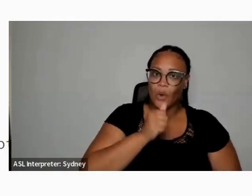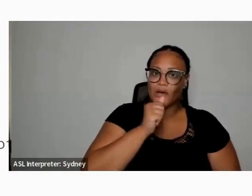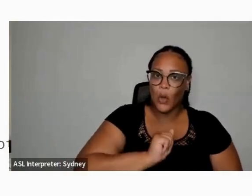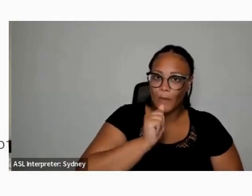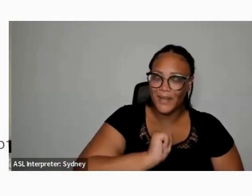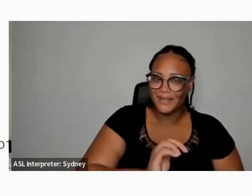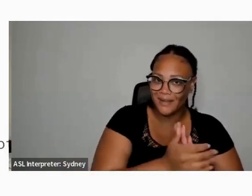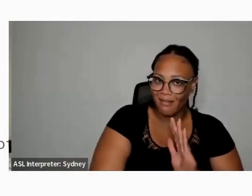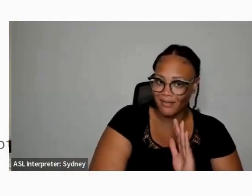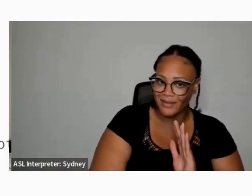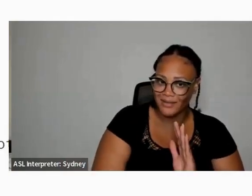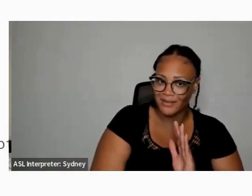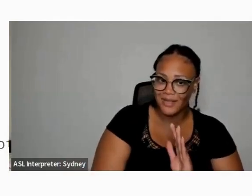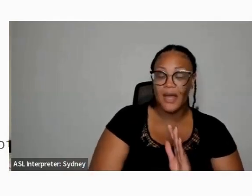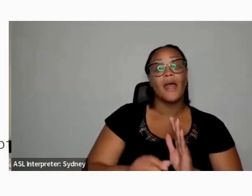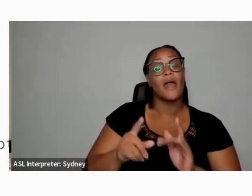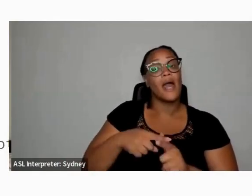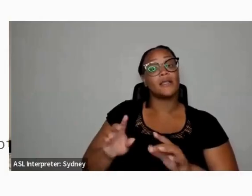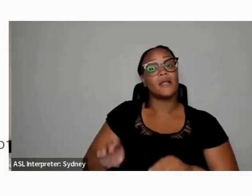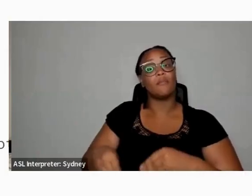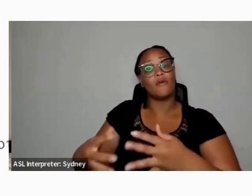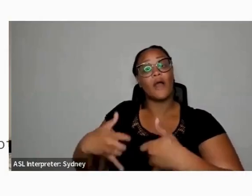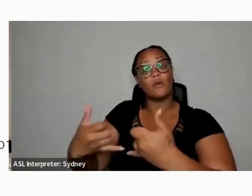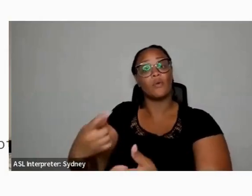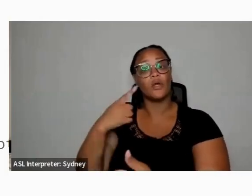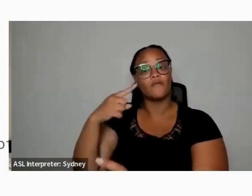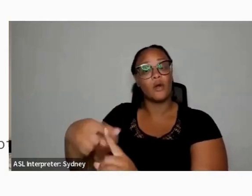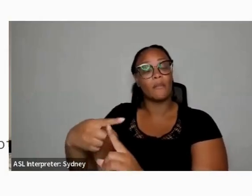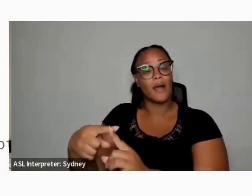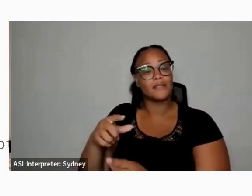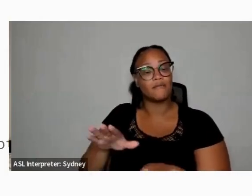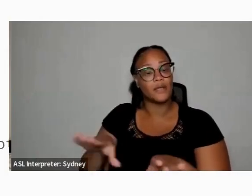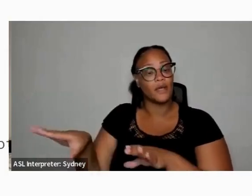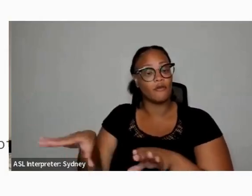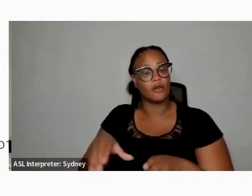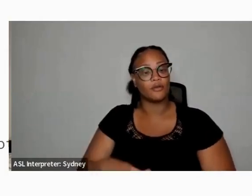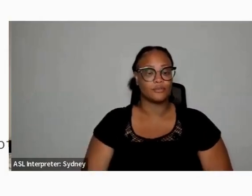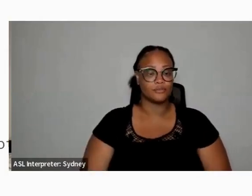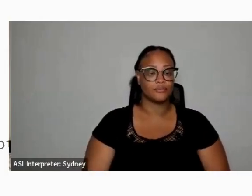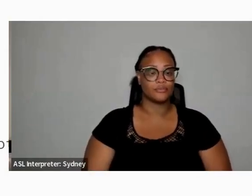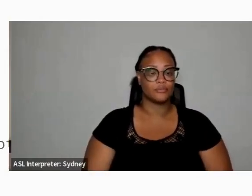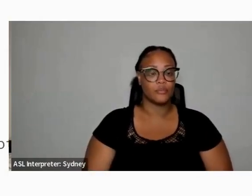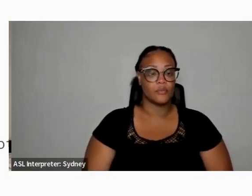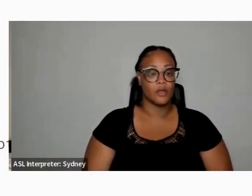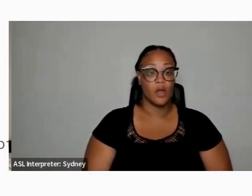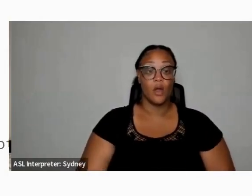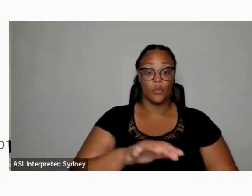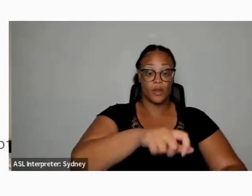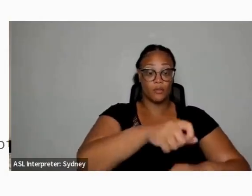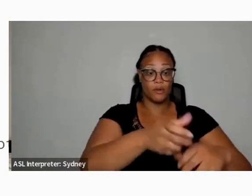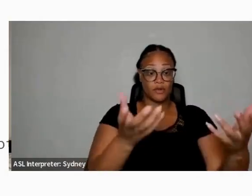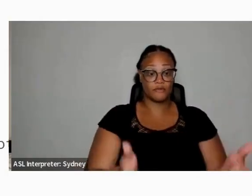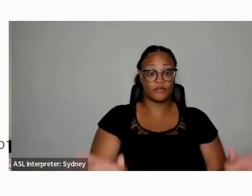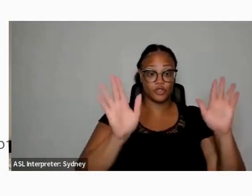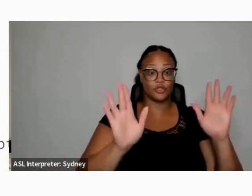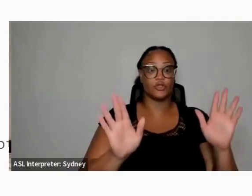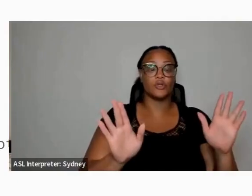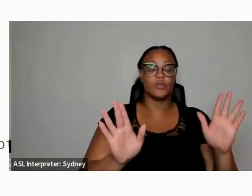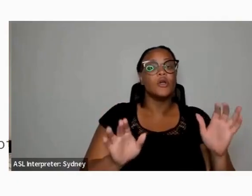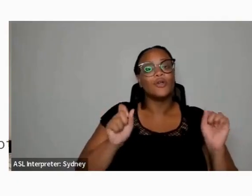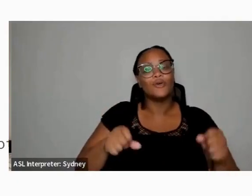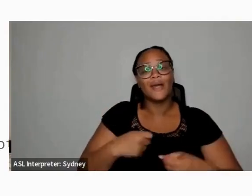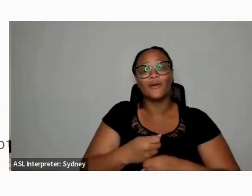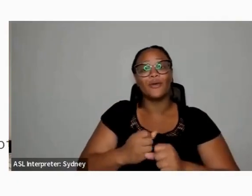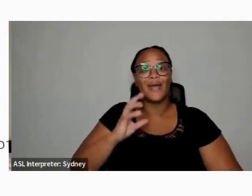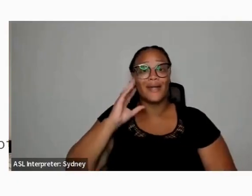those appointments. And then afterwards, creating experience stories, which we'll go over in a bit, to kind